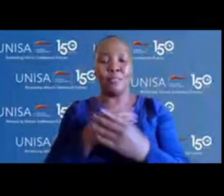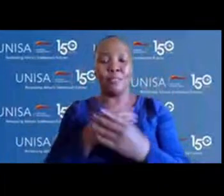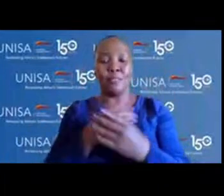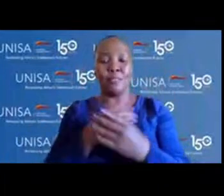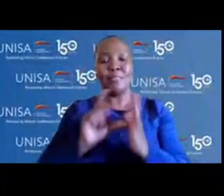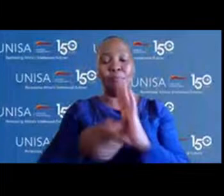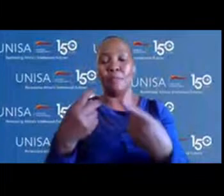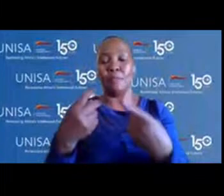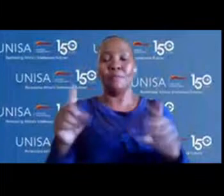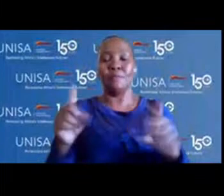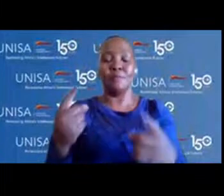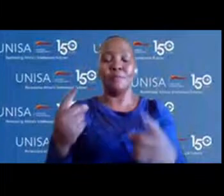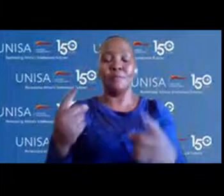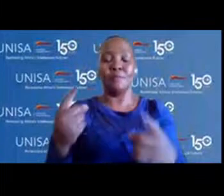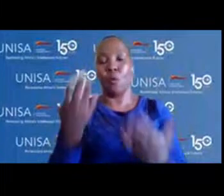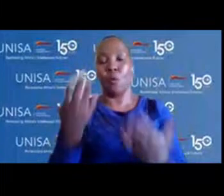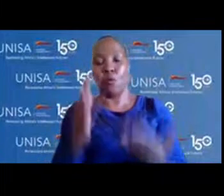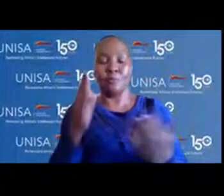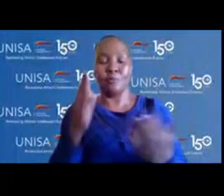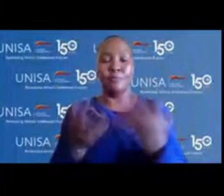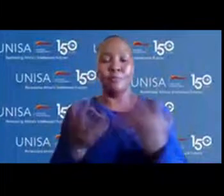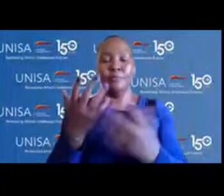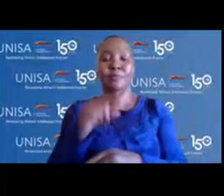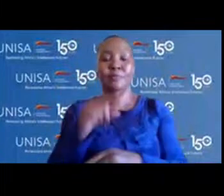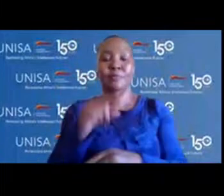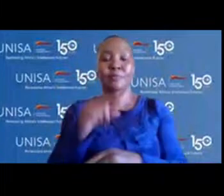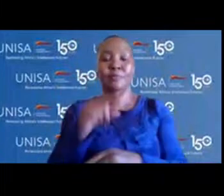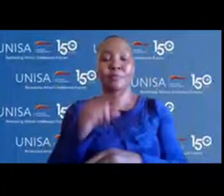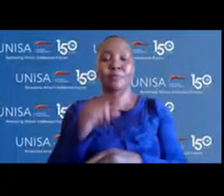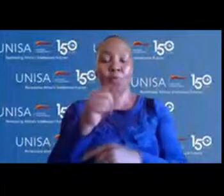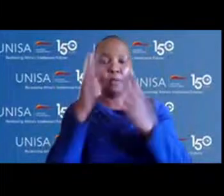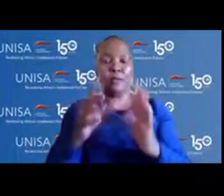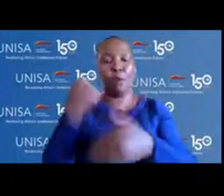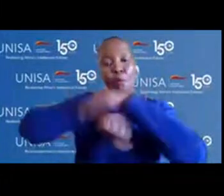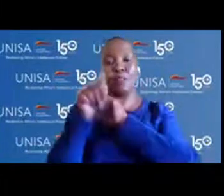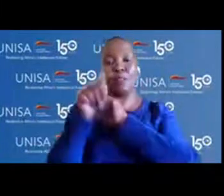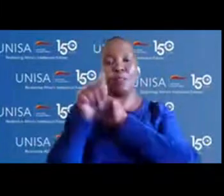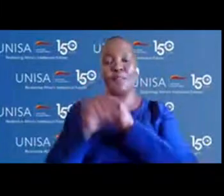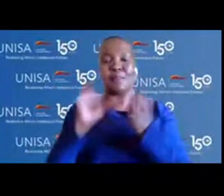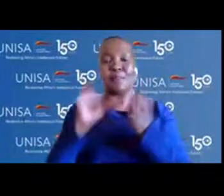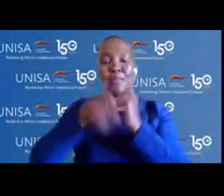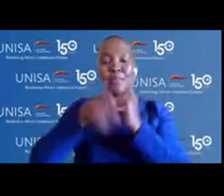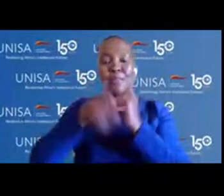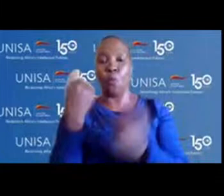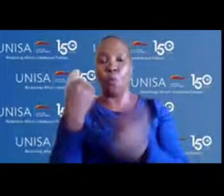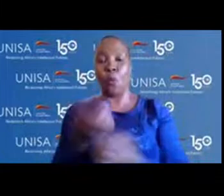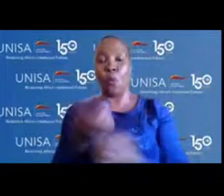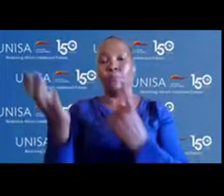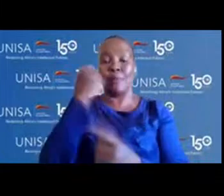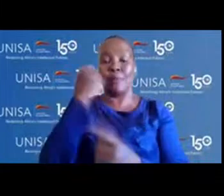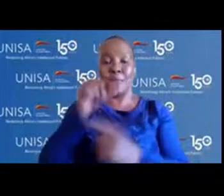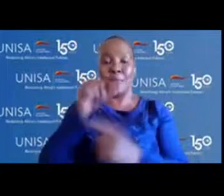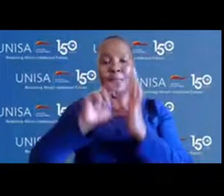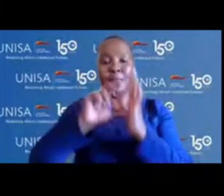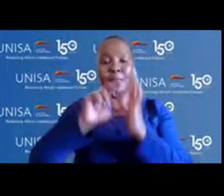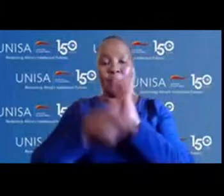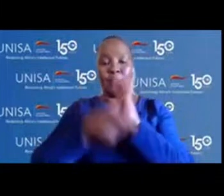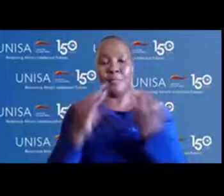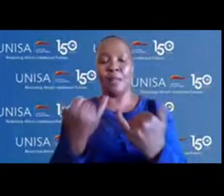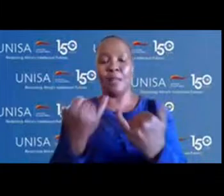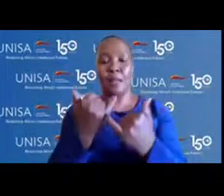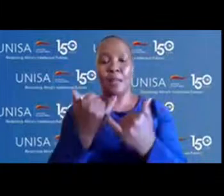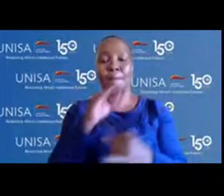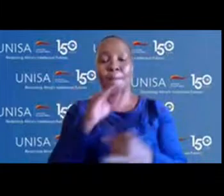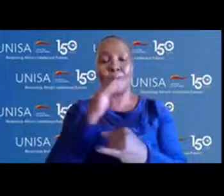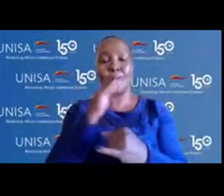Or you may find that one of the students was born with a disability and the other one acquired the disability recently. Therefore, the extra time will